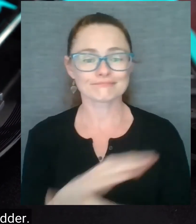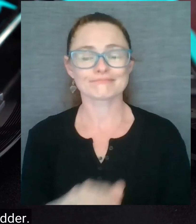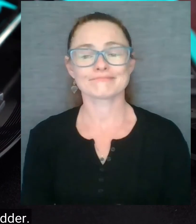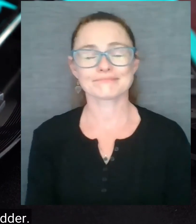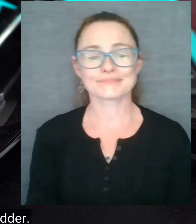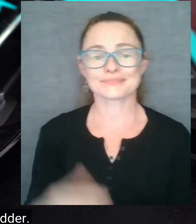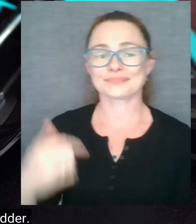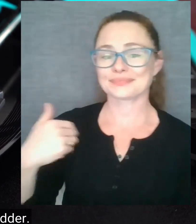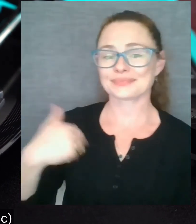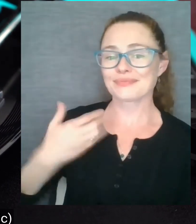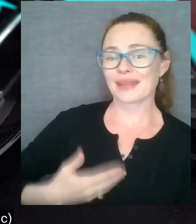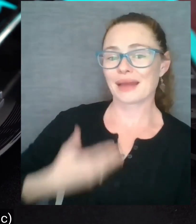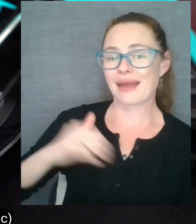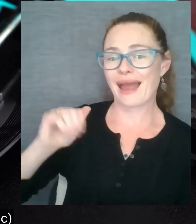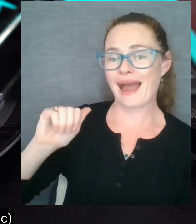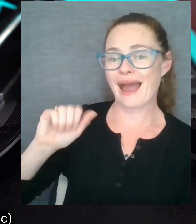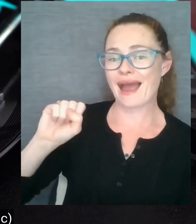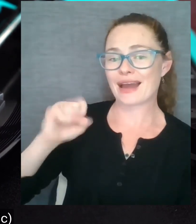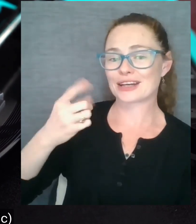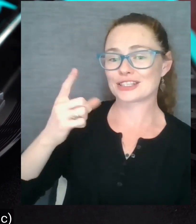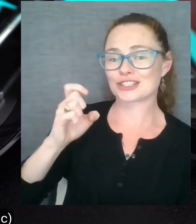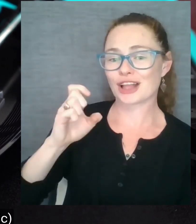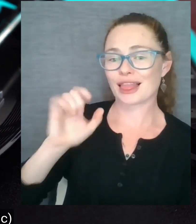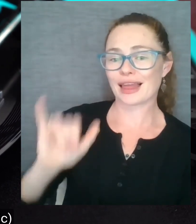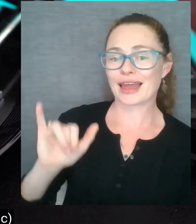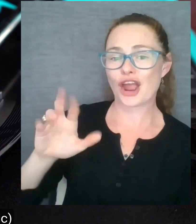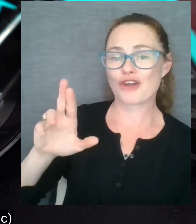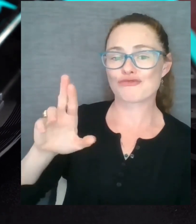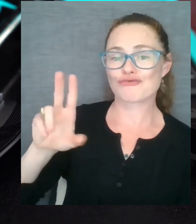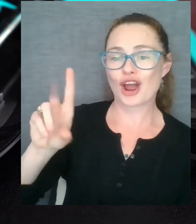I am Ashley Rudder.